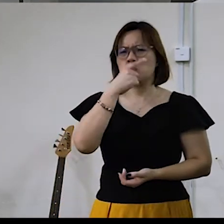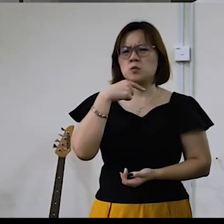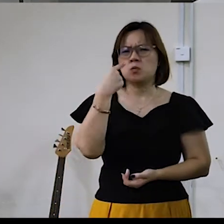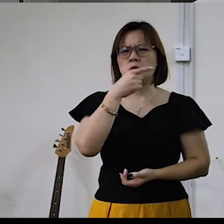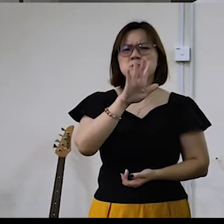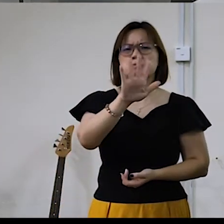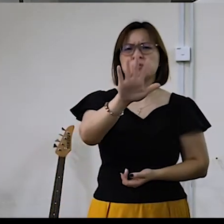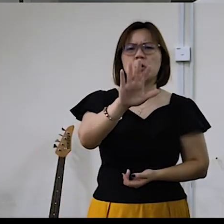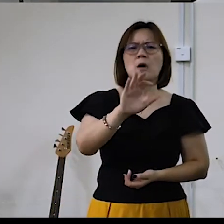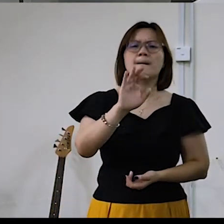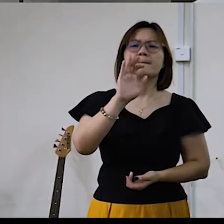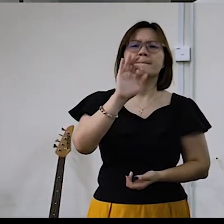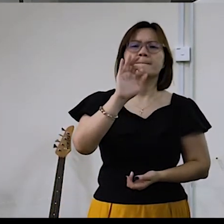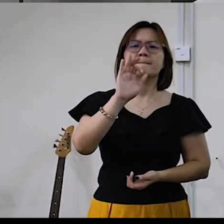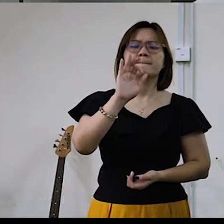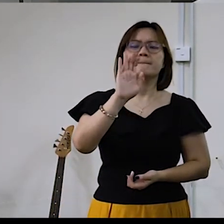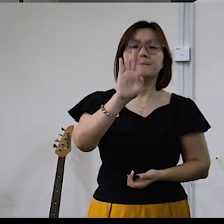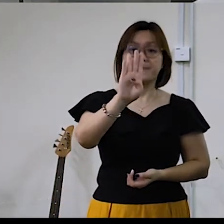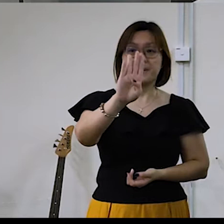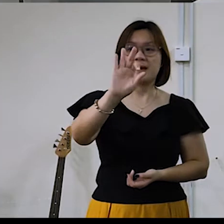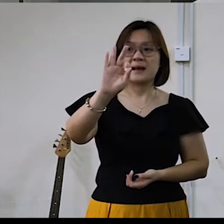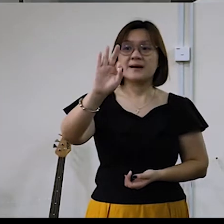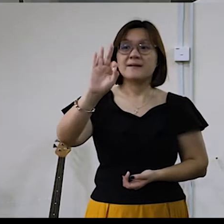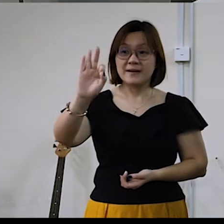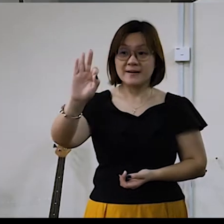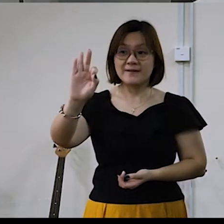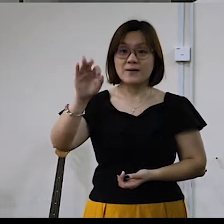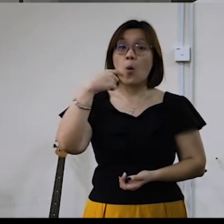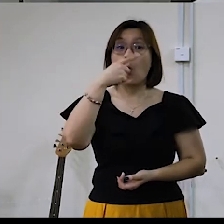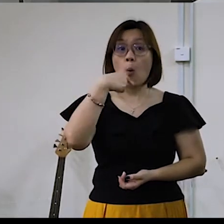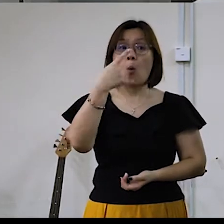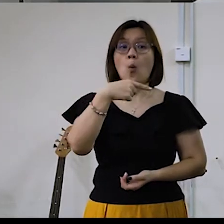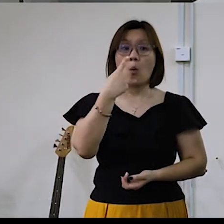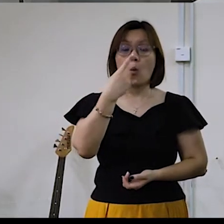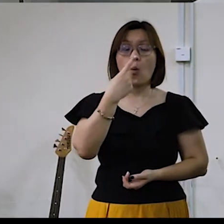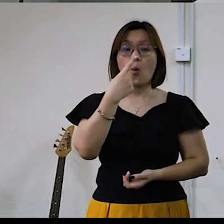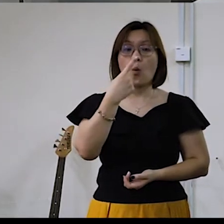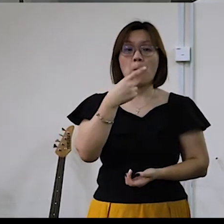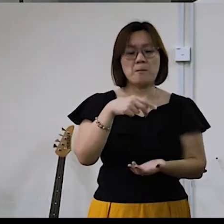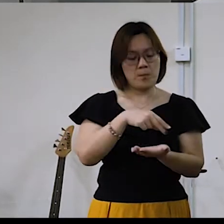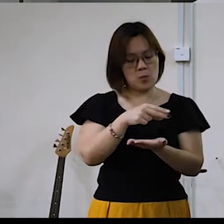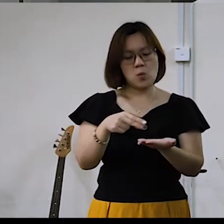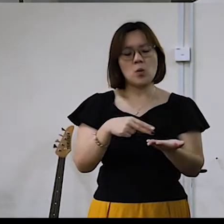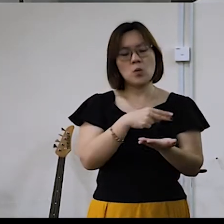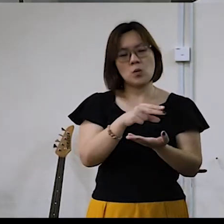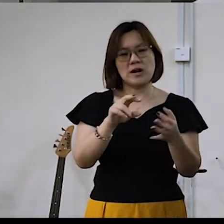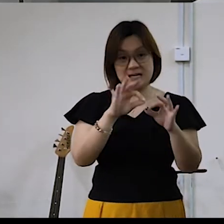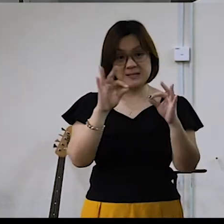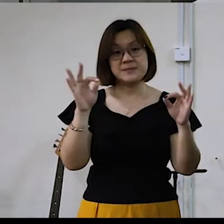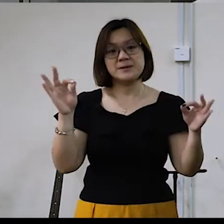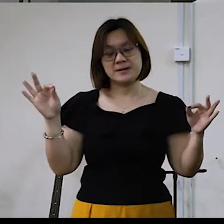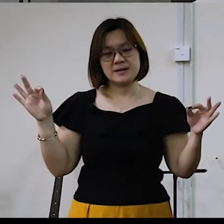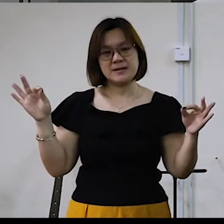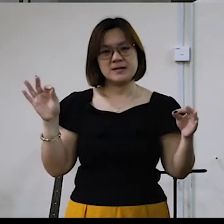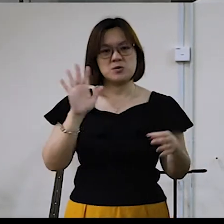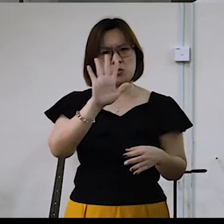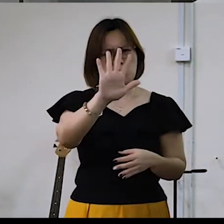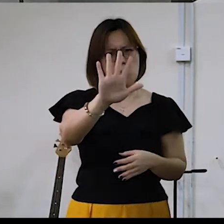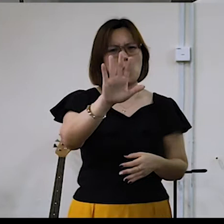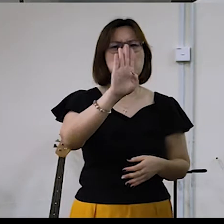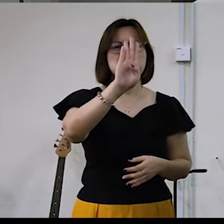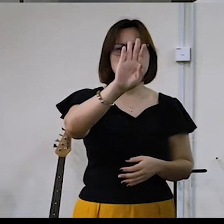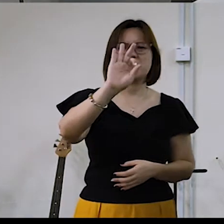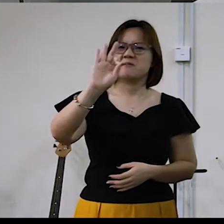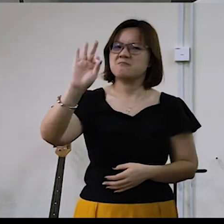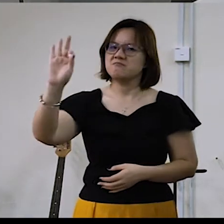talk to the Holy Spirit every day. The Holy Spirit, I don't know how to do that. In Jesus' name, Holy Spirit, show me how